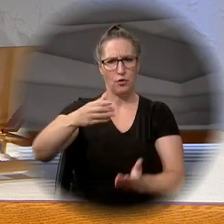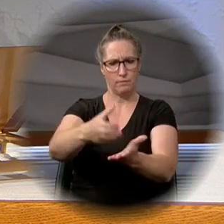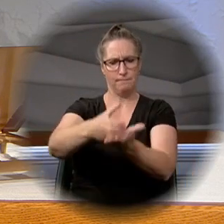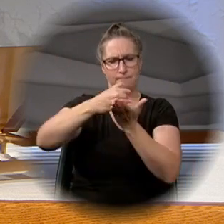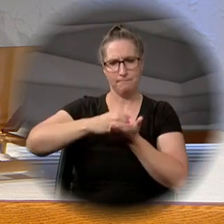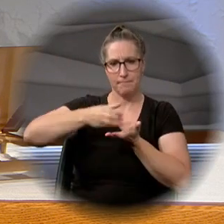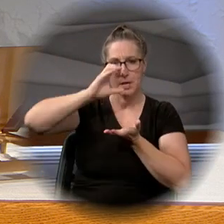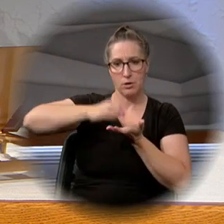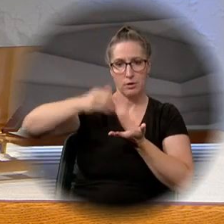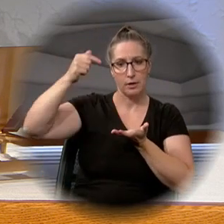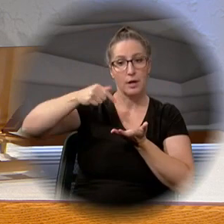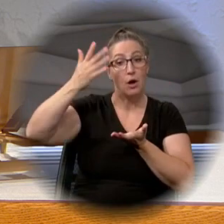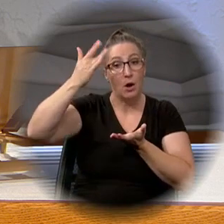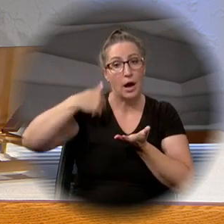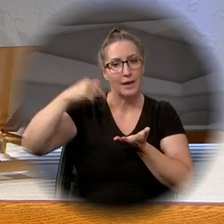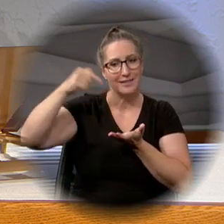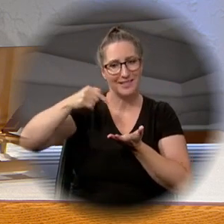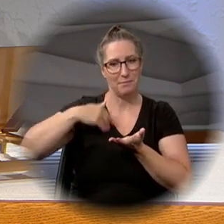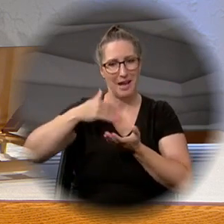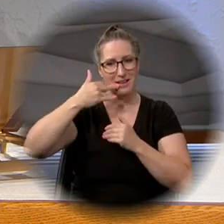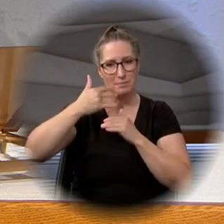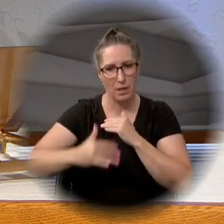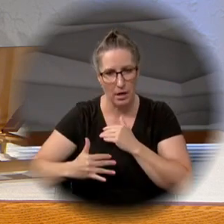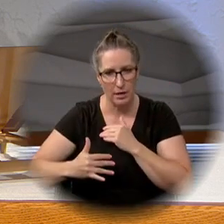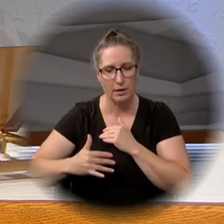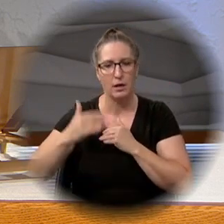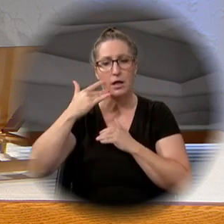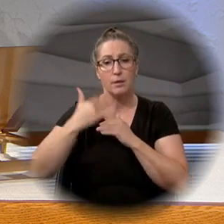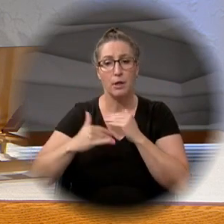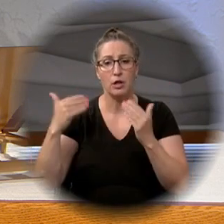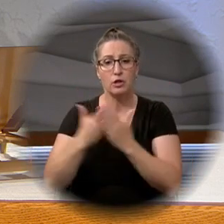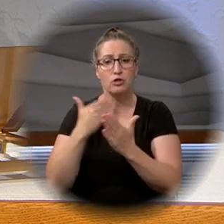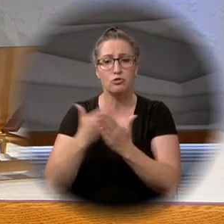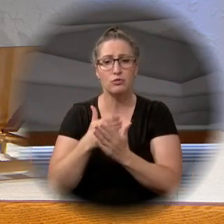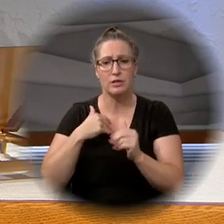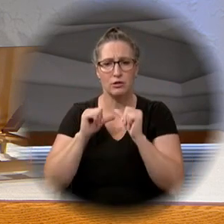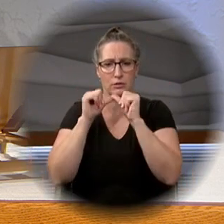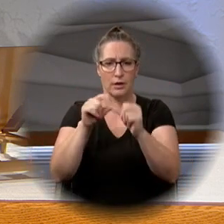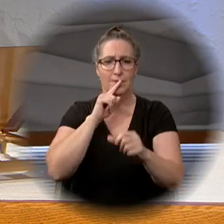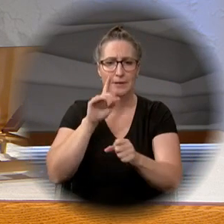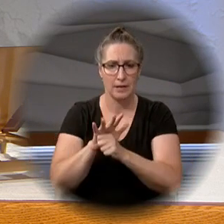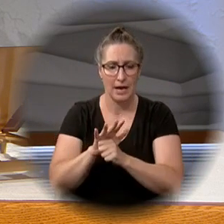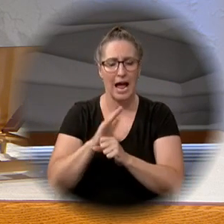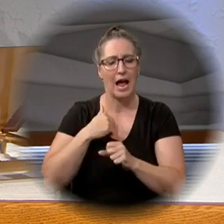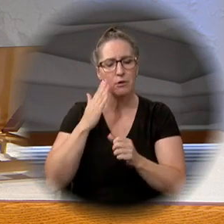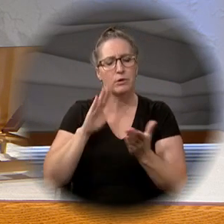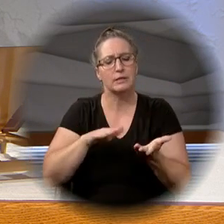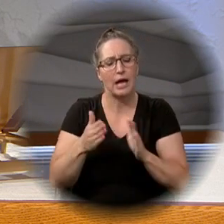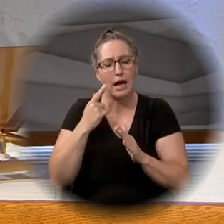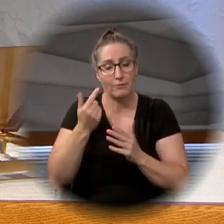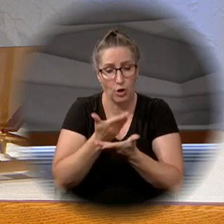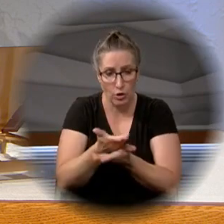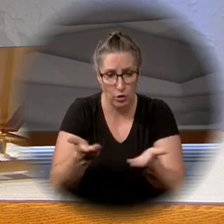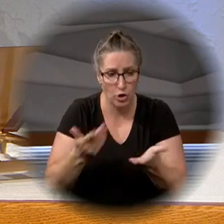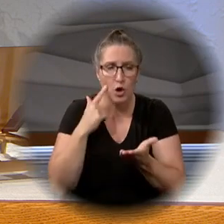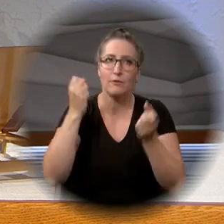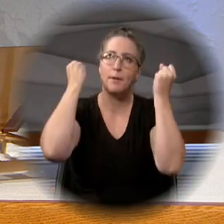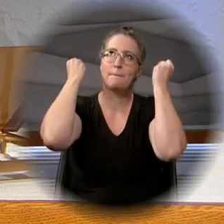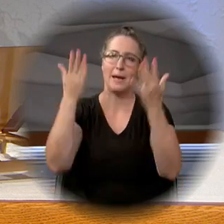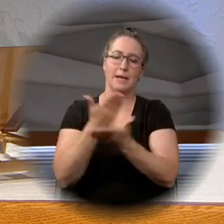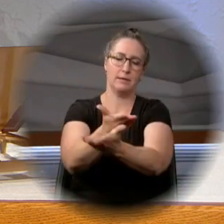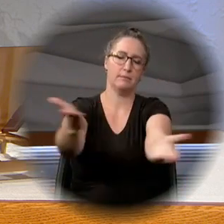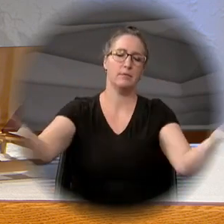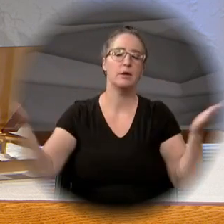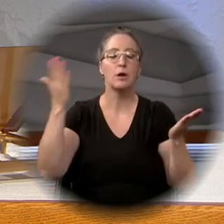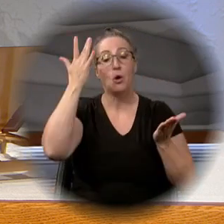drink from it, for this is the chalice of my blood, the blood of the new and eternal covenant, which will be poured out for you